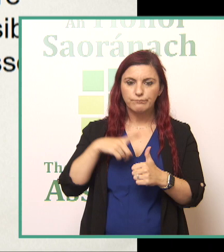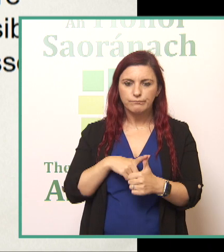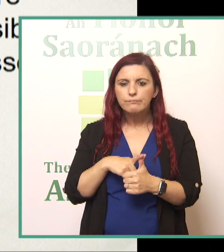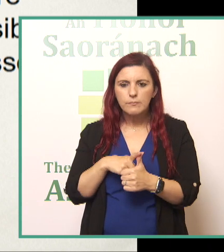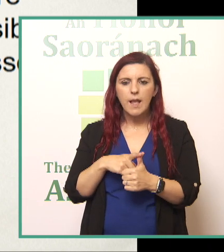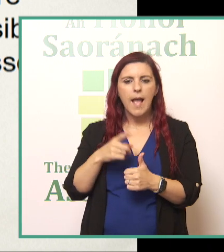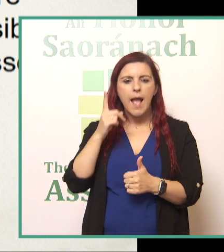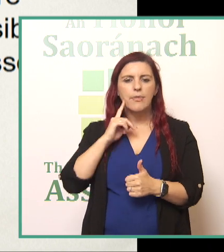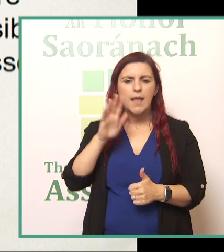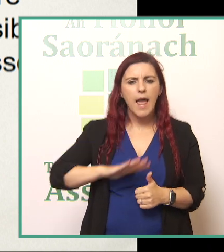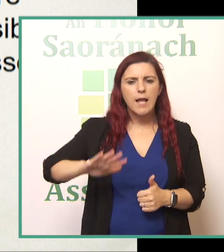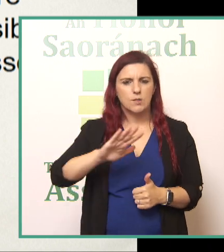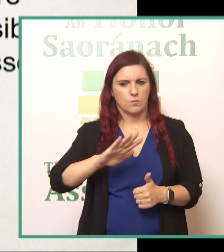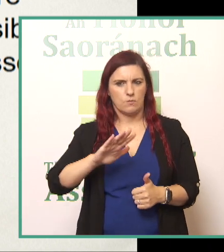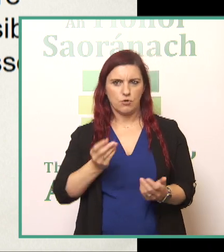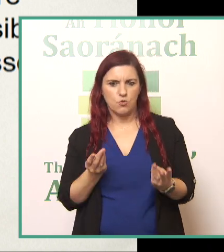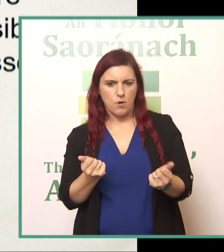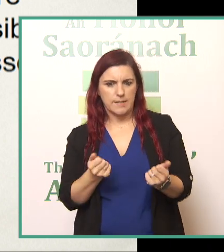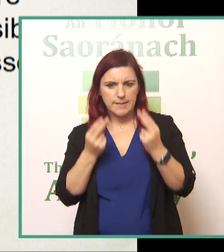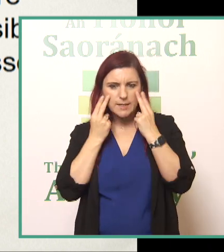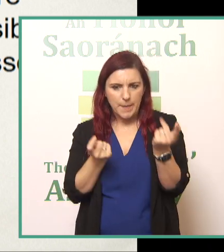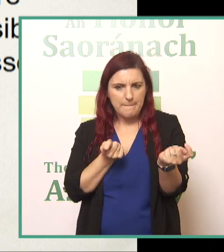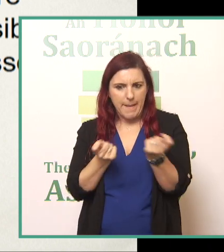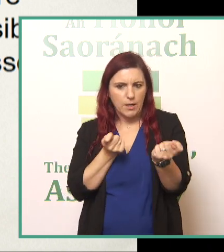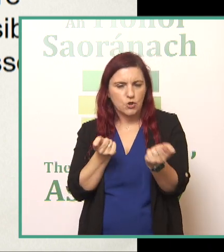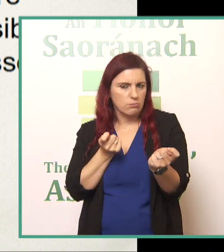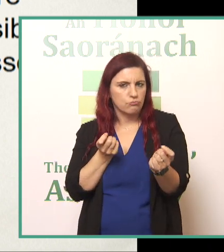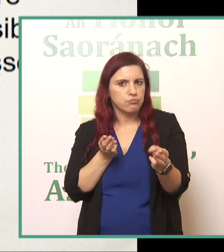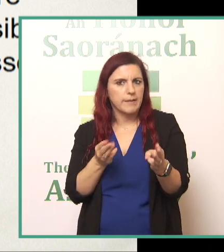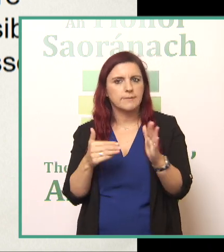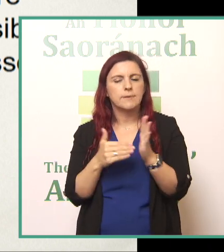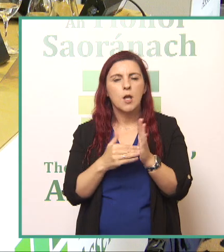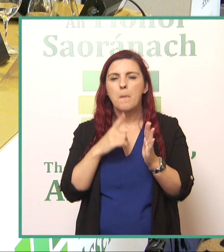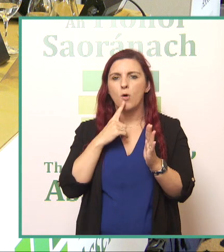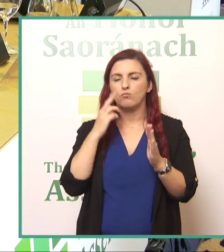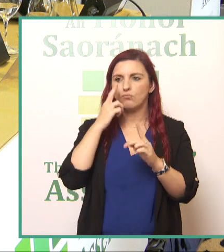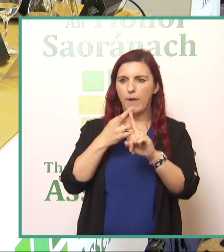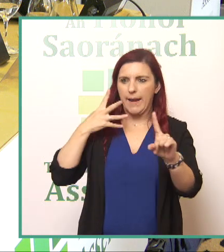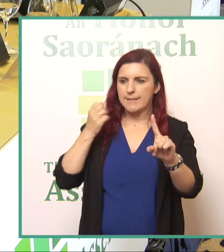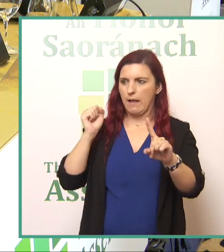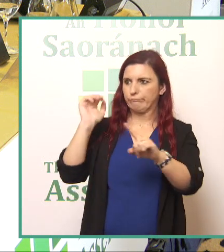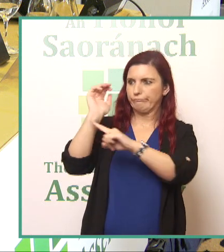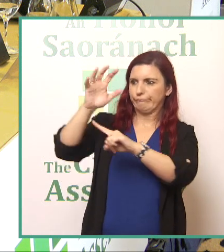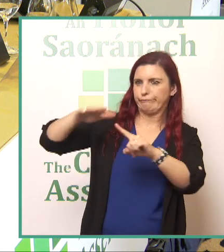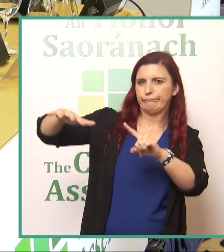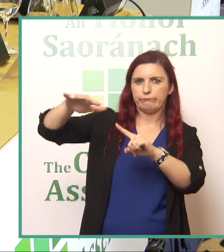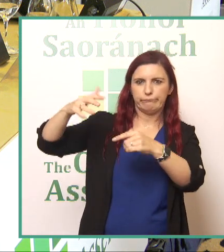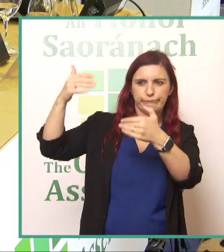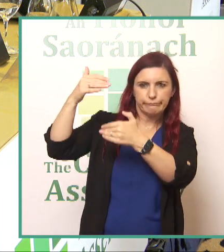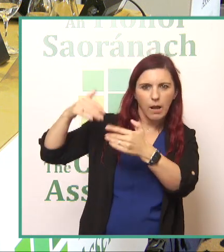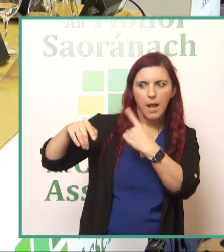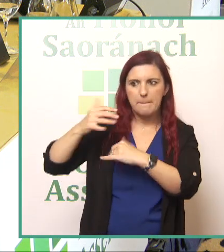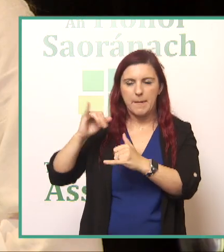managed. They were very practical about it. But they also recognised that there was a wilderness there which offered both opportunity